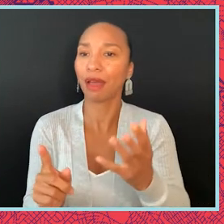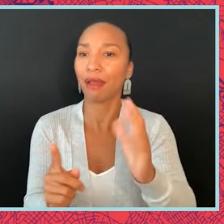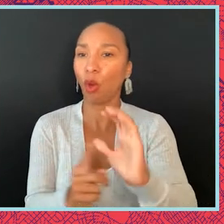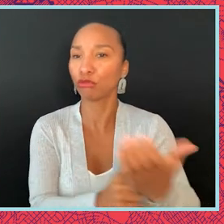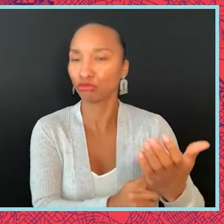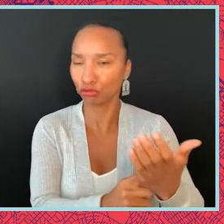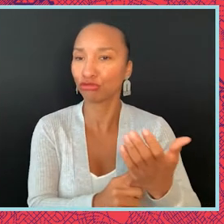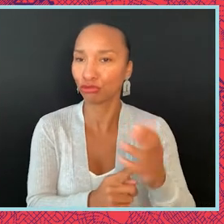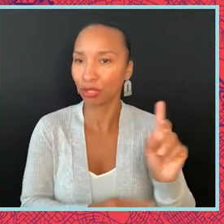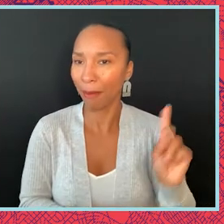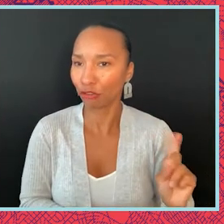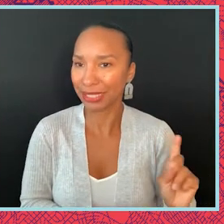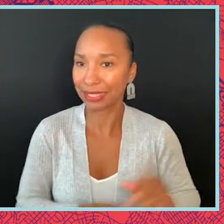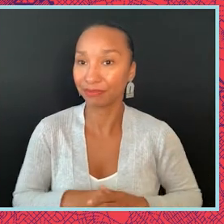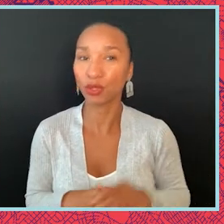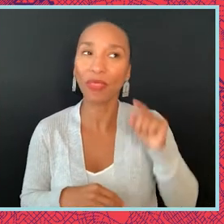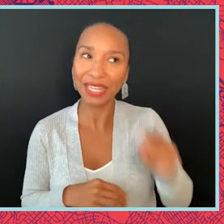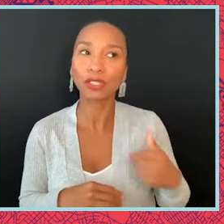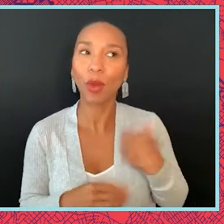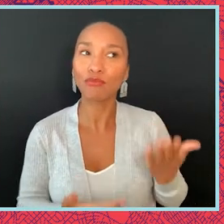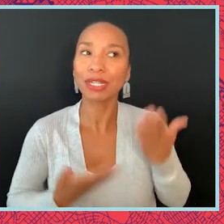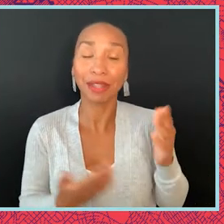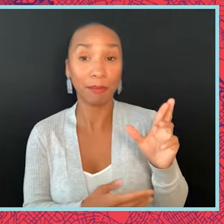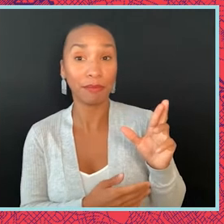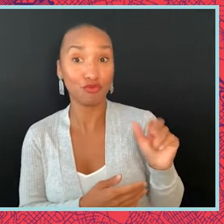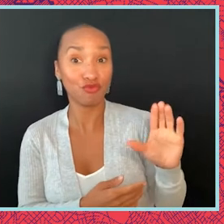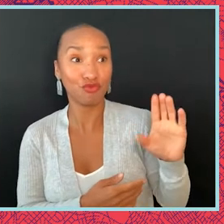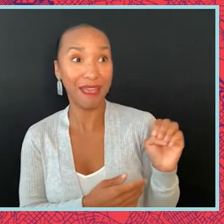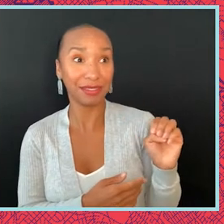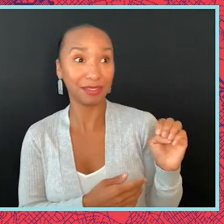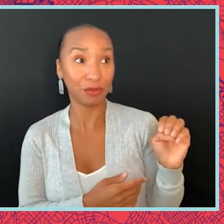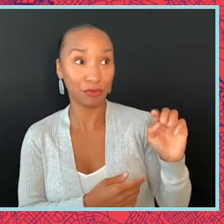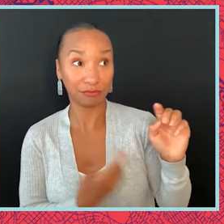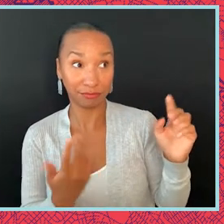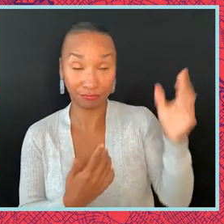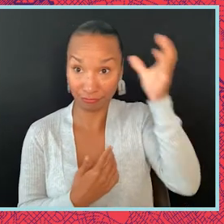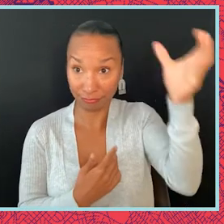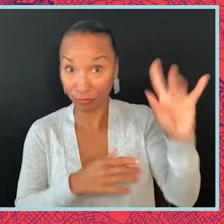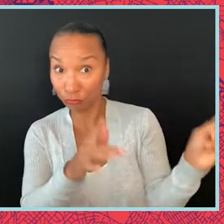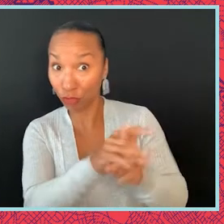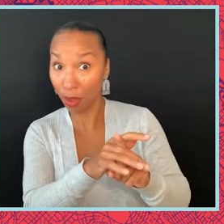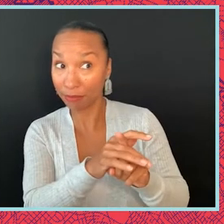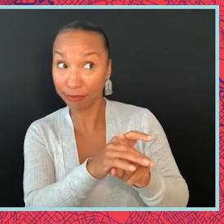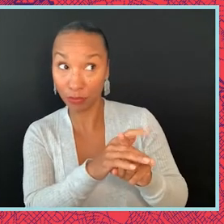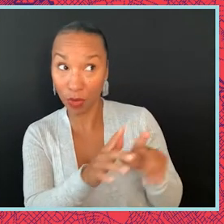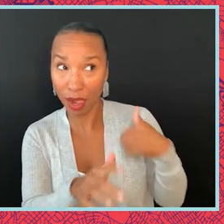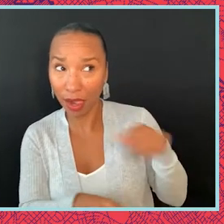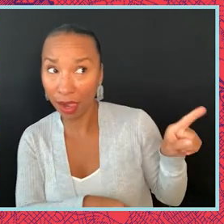And so that's what calls this sort of race question really, you know, to account, because the